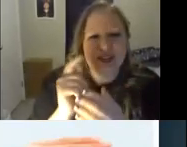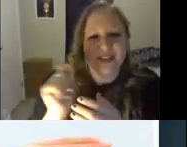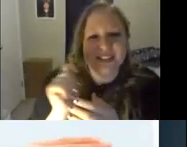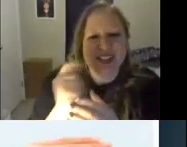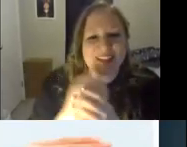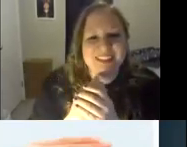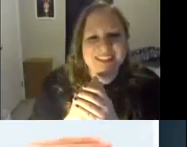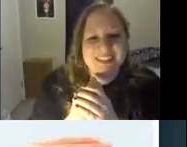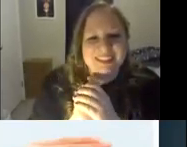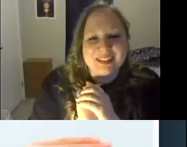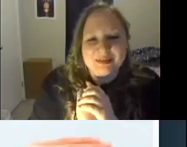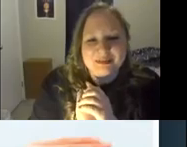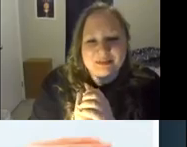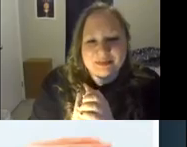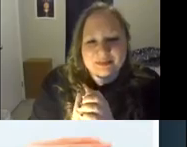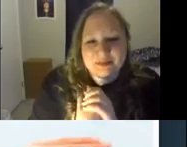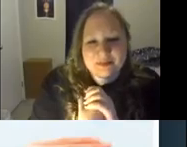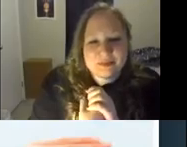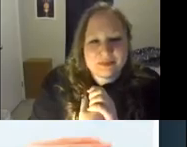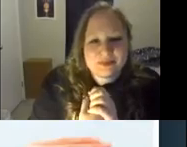Thank you, Teresa.